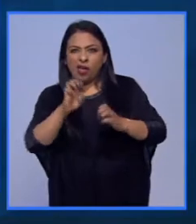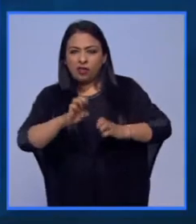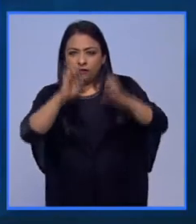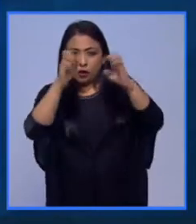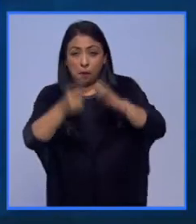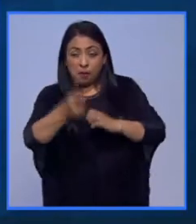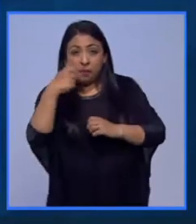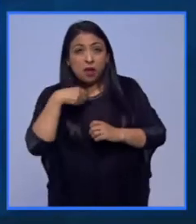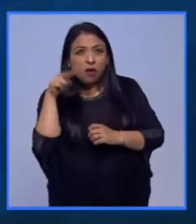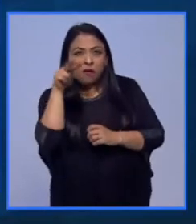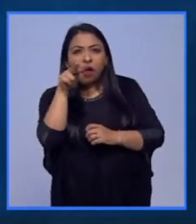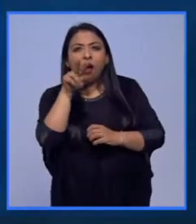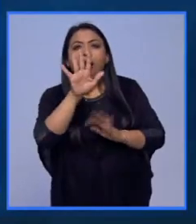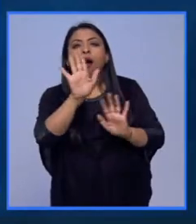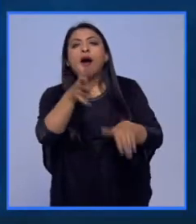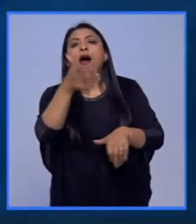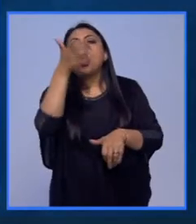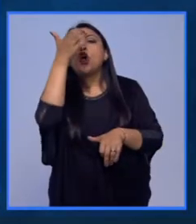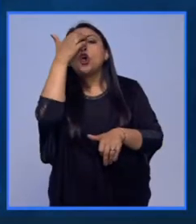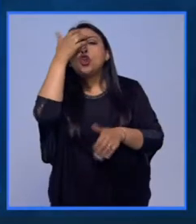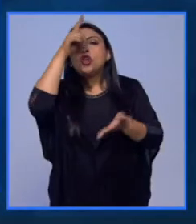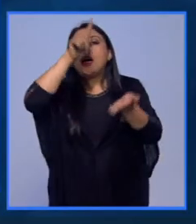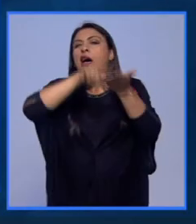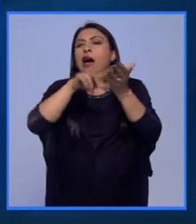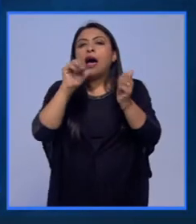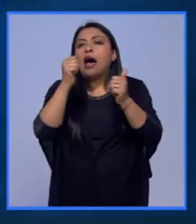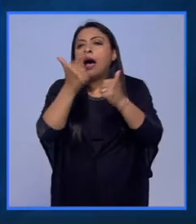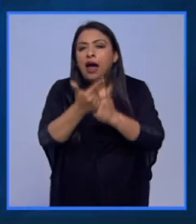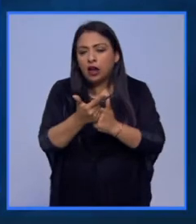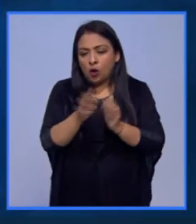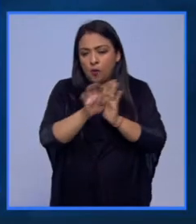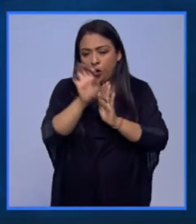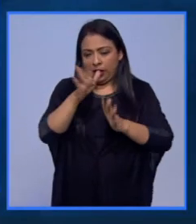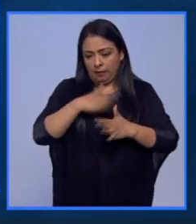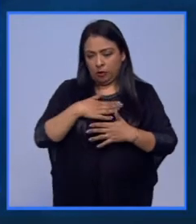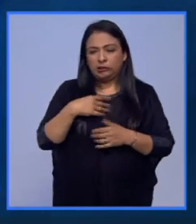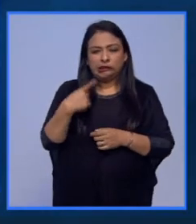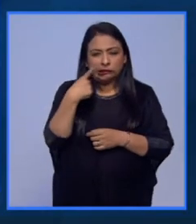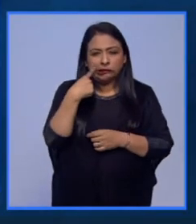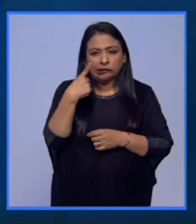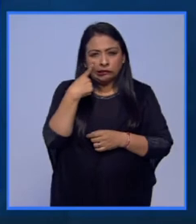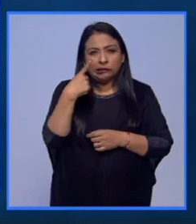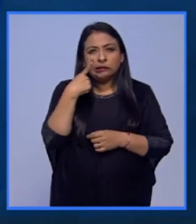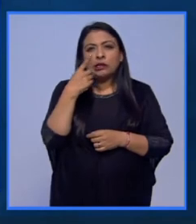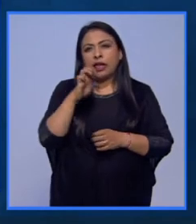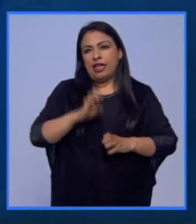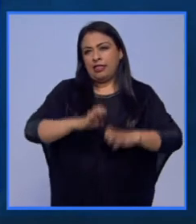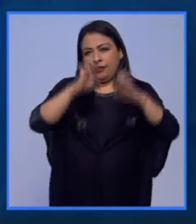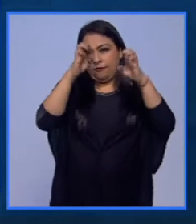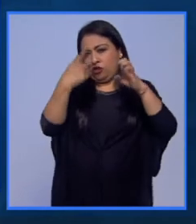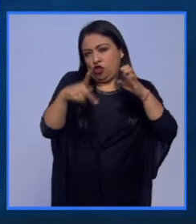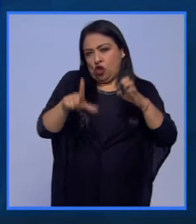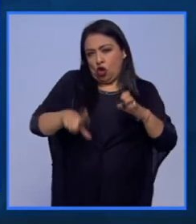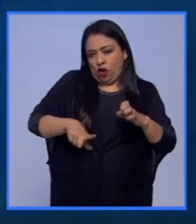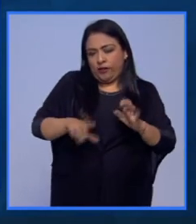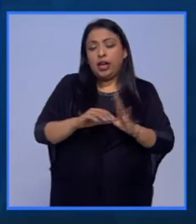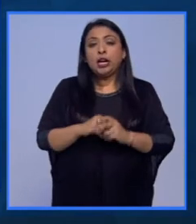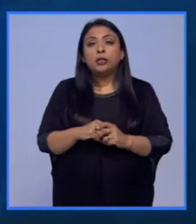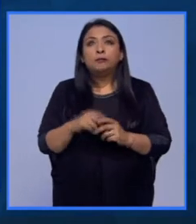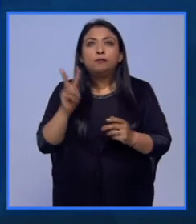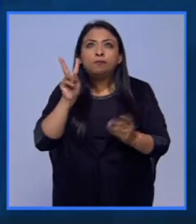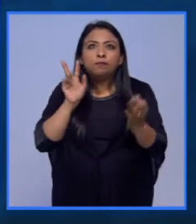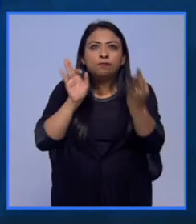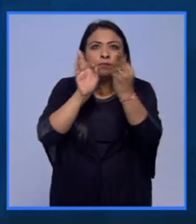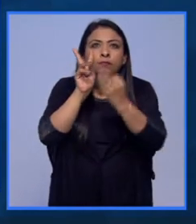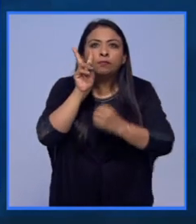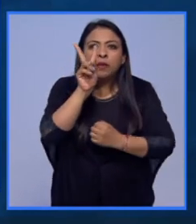recognize something in it. Often in our case, that it's a public building, and you'll go closer, and